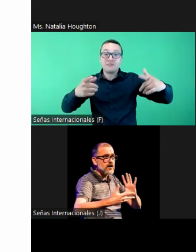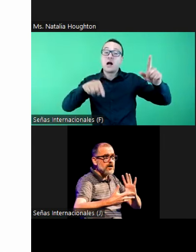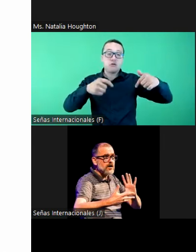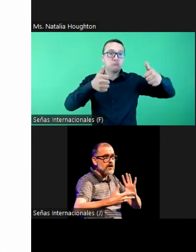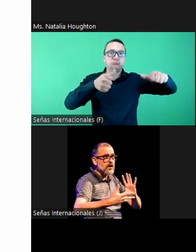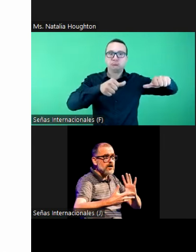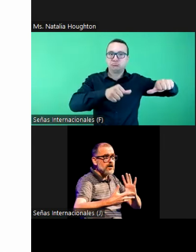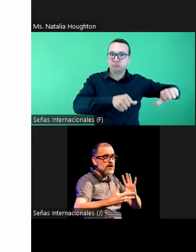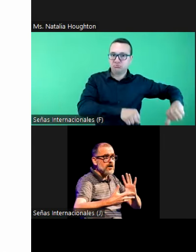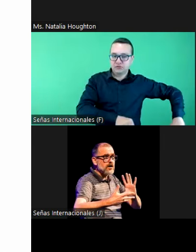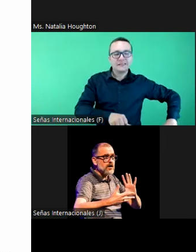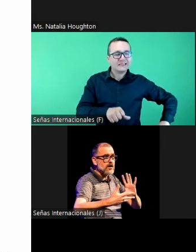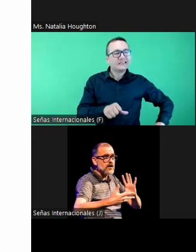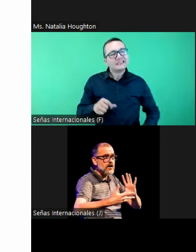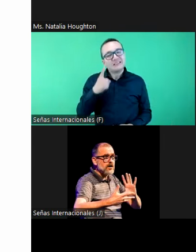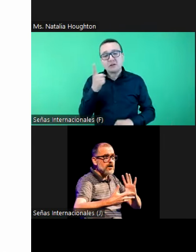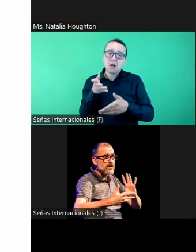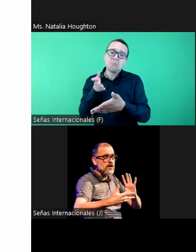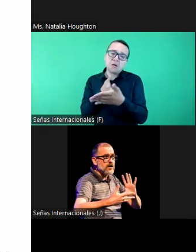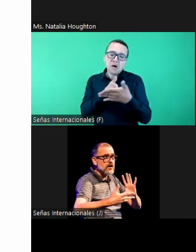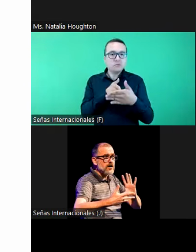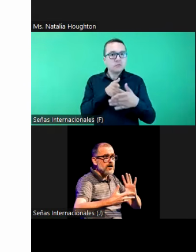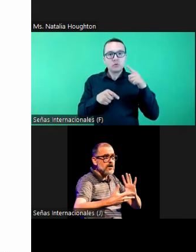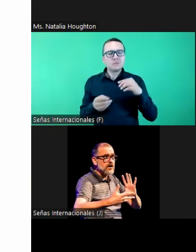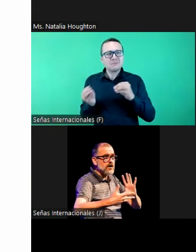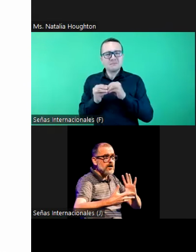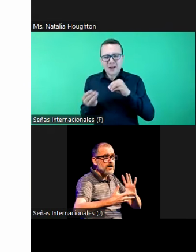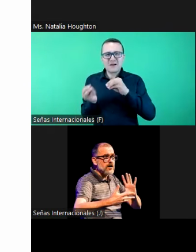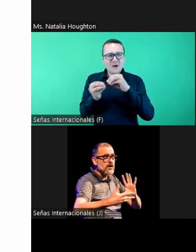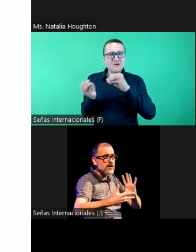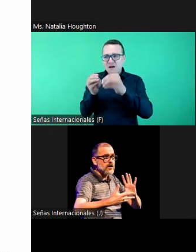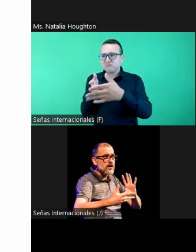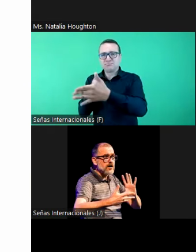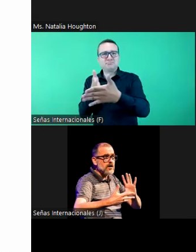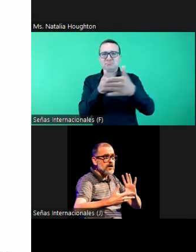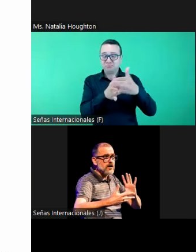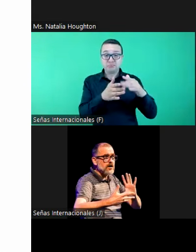temporal point of view, and the changes along these